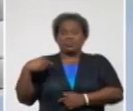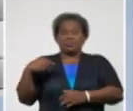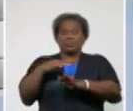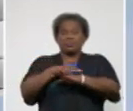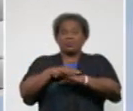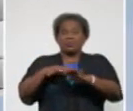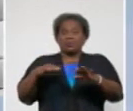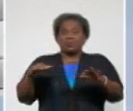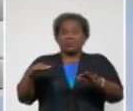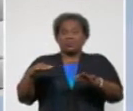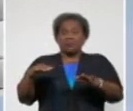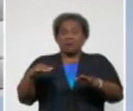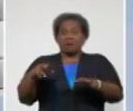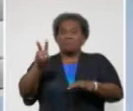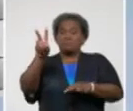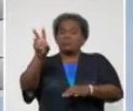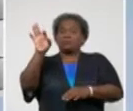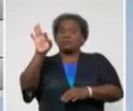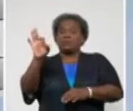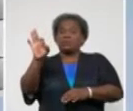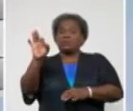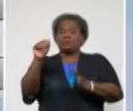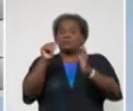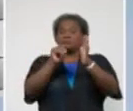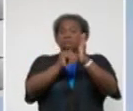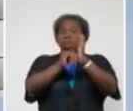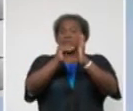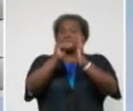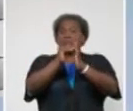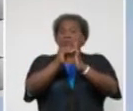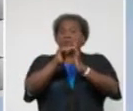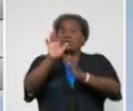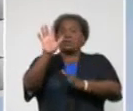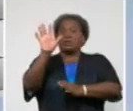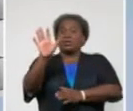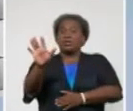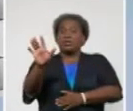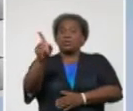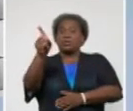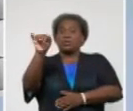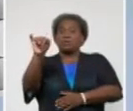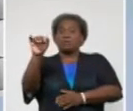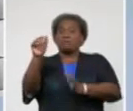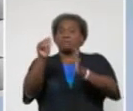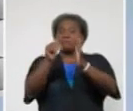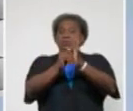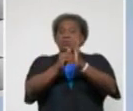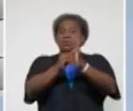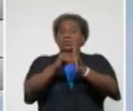316,953 people were diagnosed with the virus, for a total of